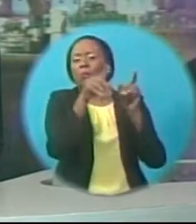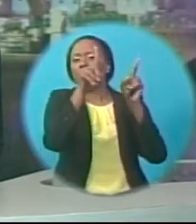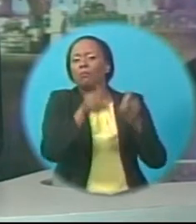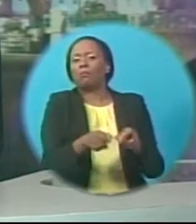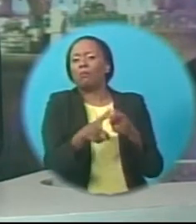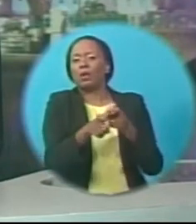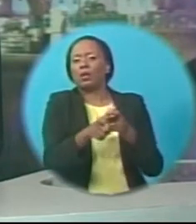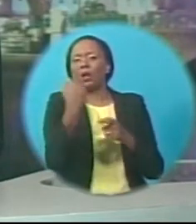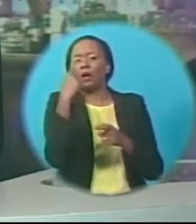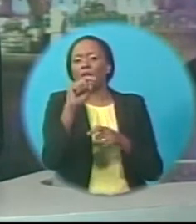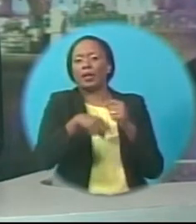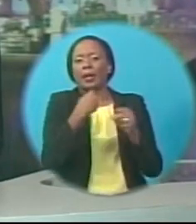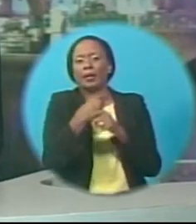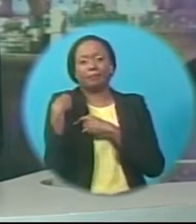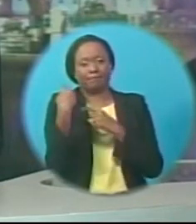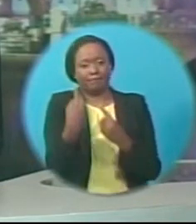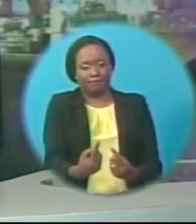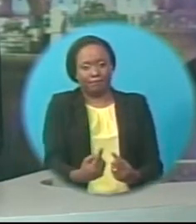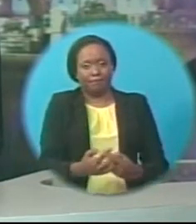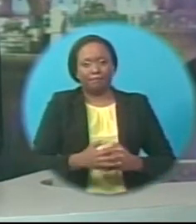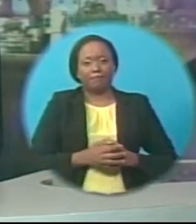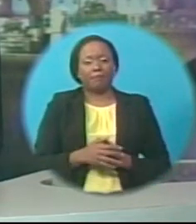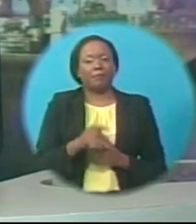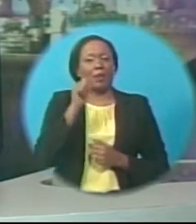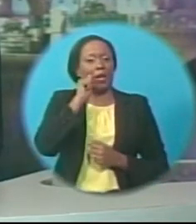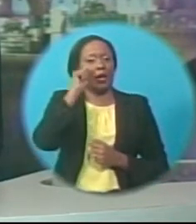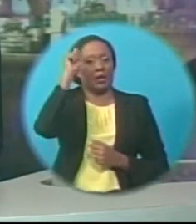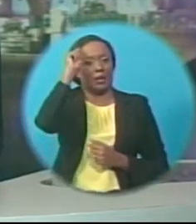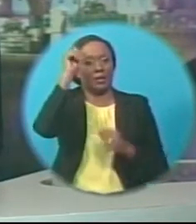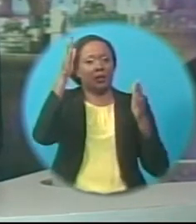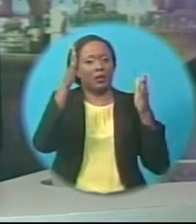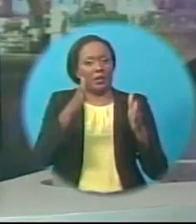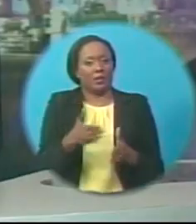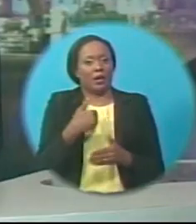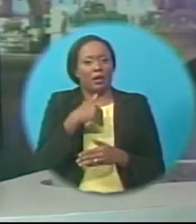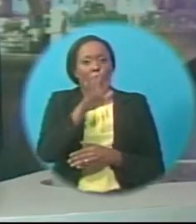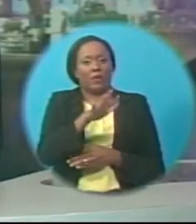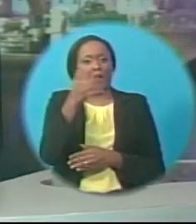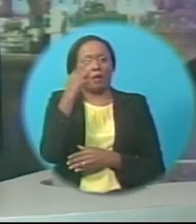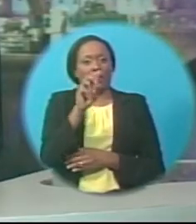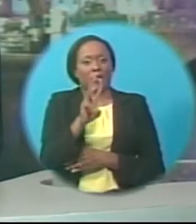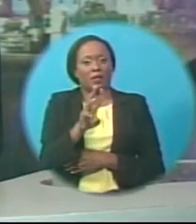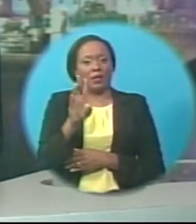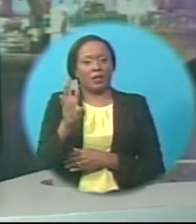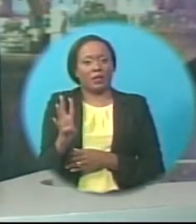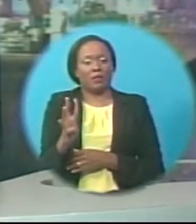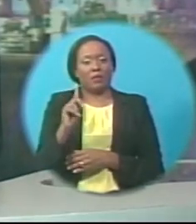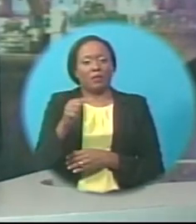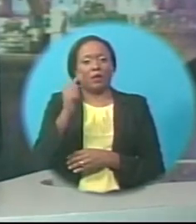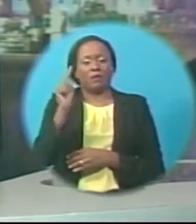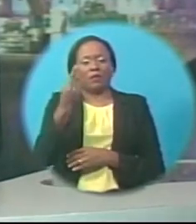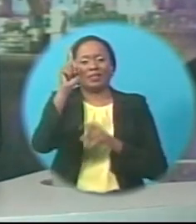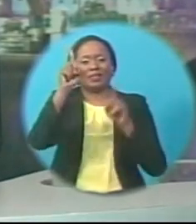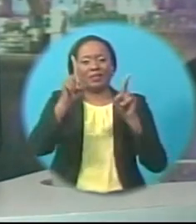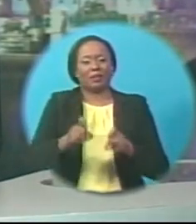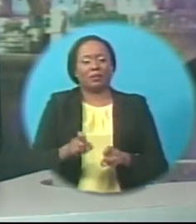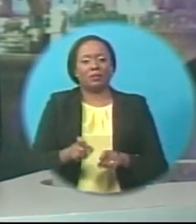for the year. And teenage off-spinner Mahidi Hassan took 5 for 64 on his Test